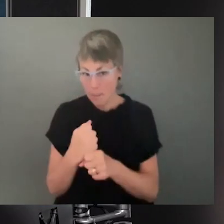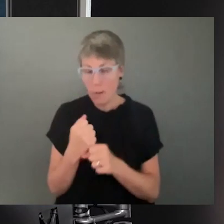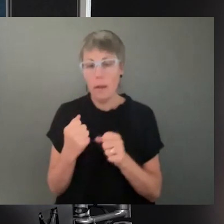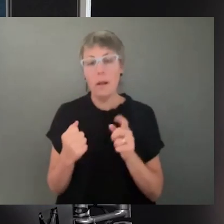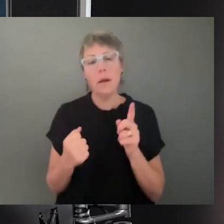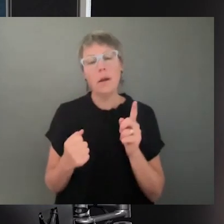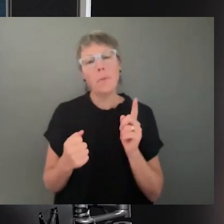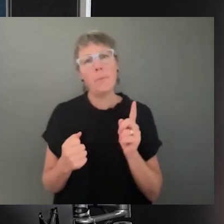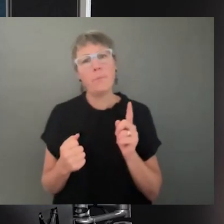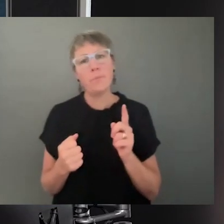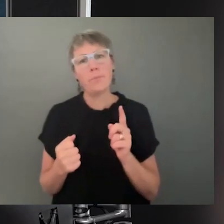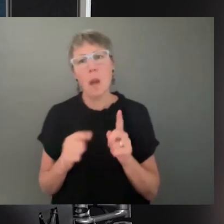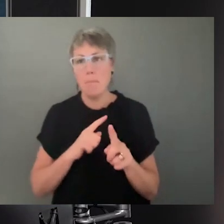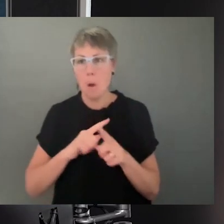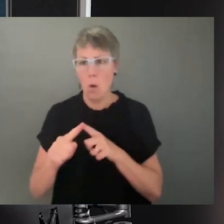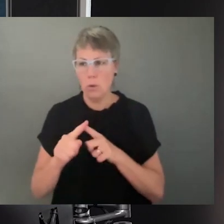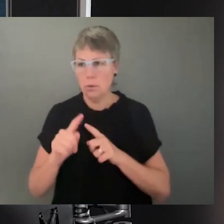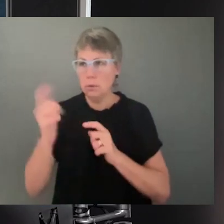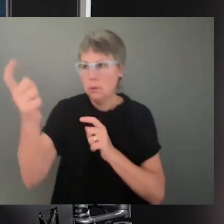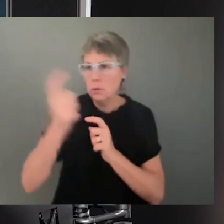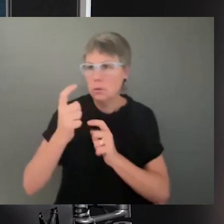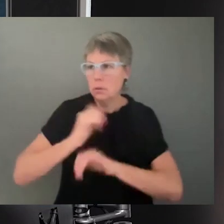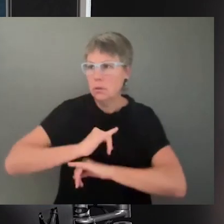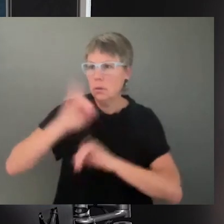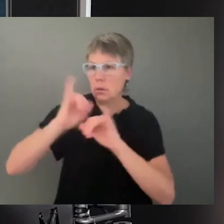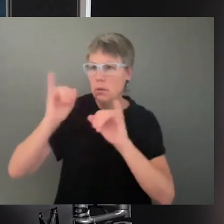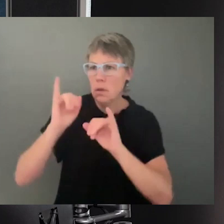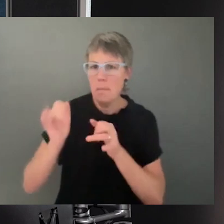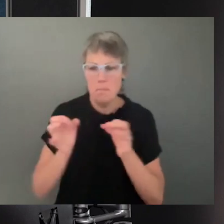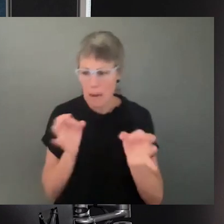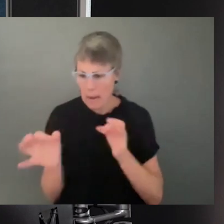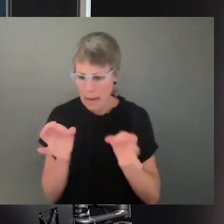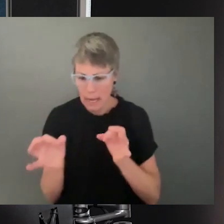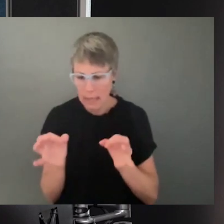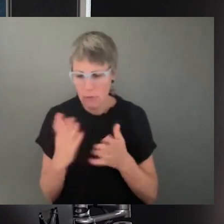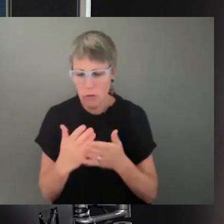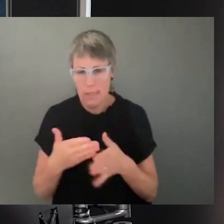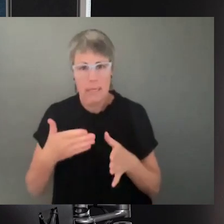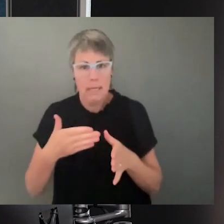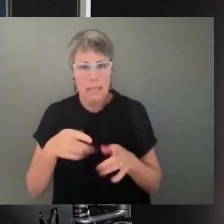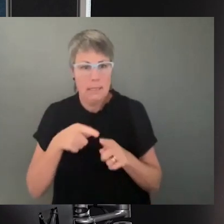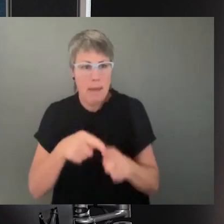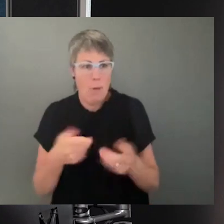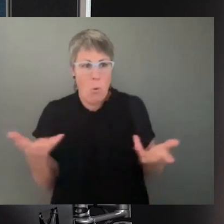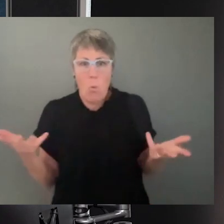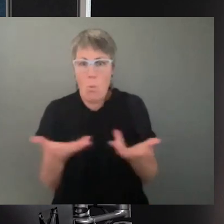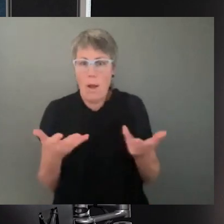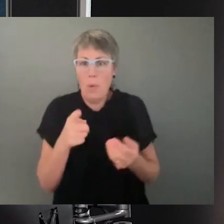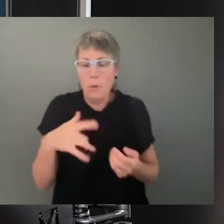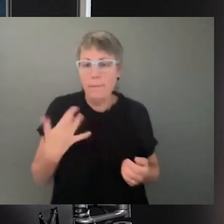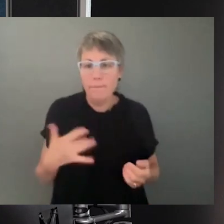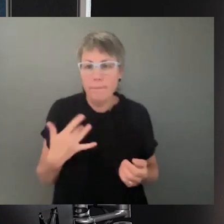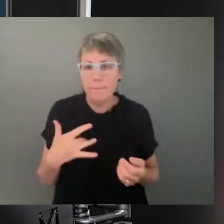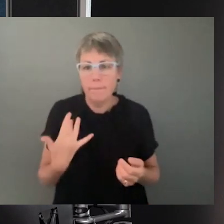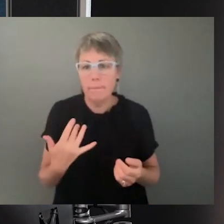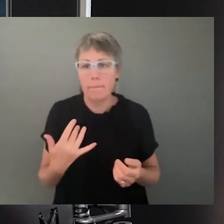to information. So one of the biggest things I think that was mentioned in your intro really is that all of our plans will actually vary depending on